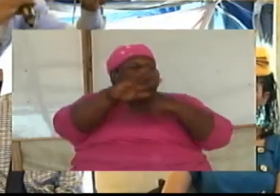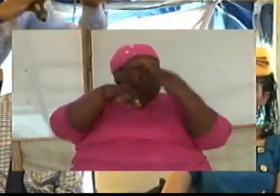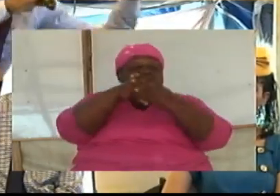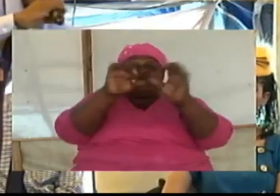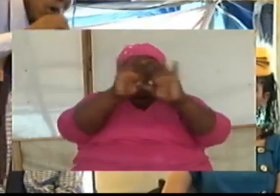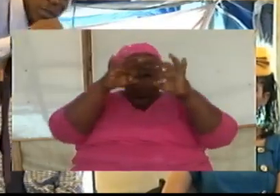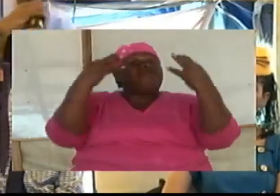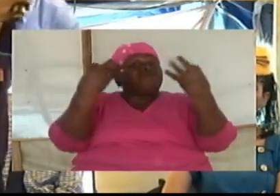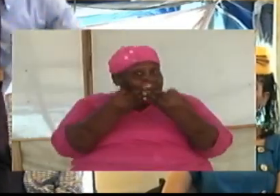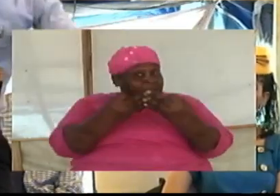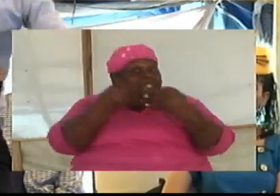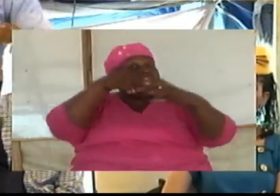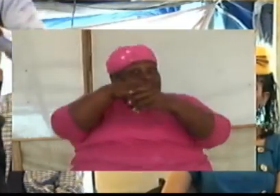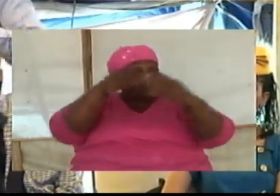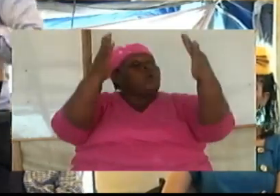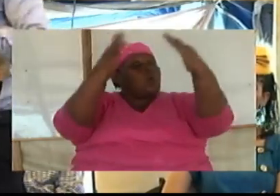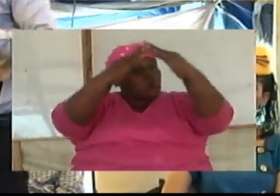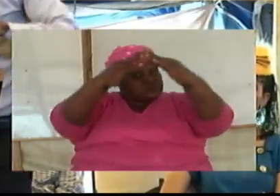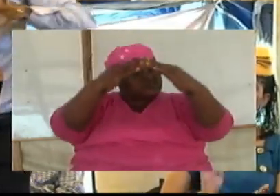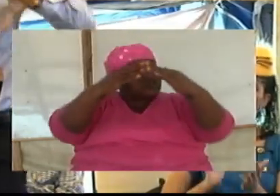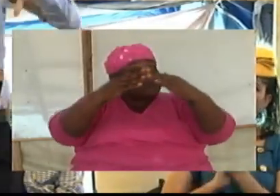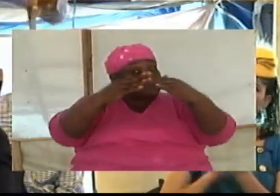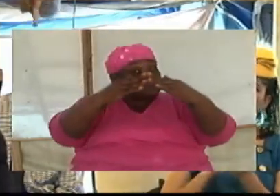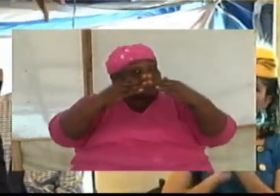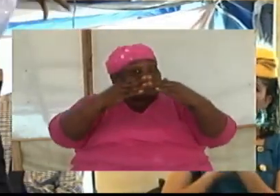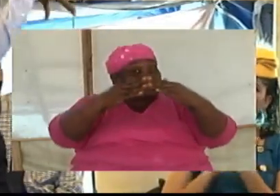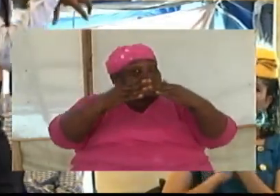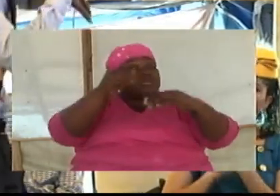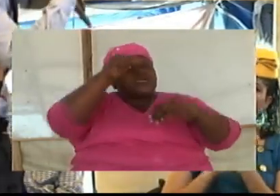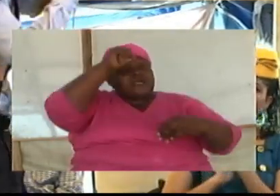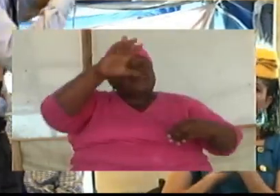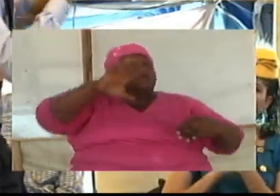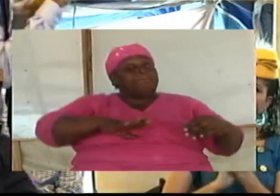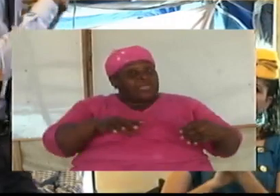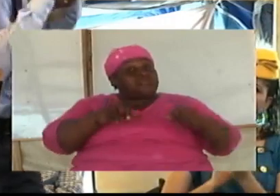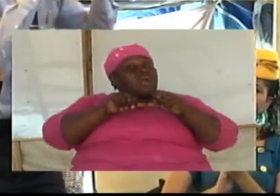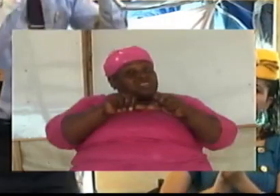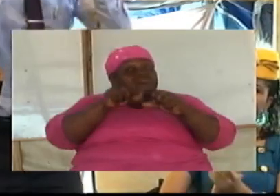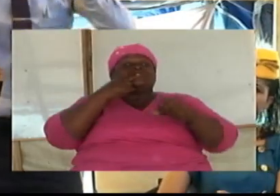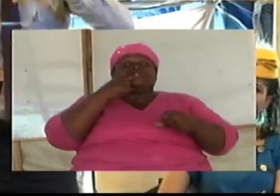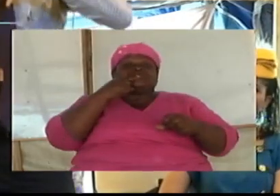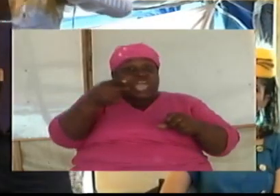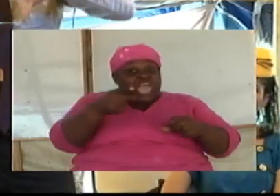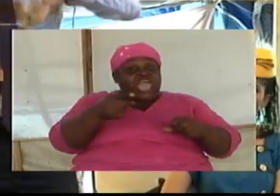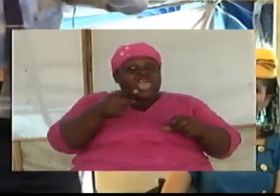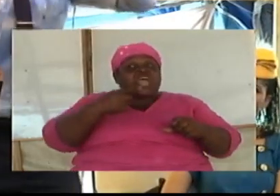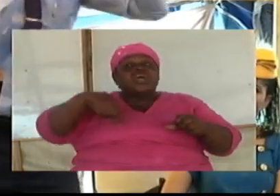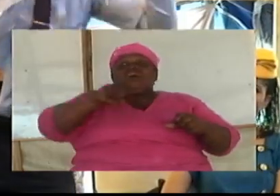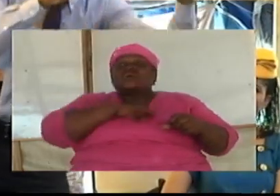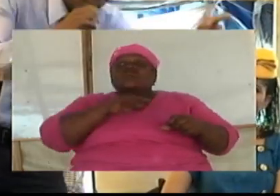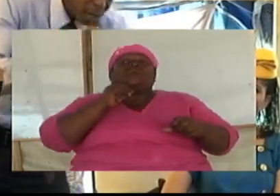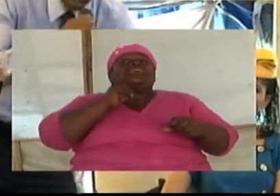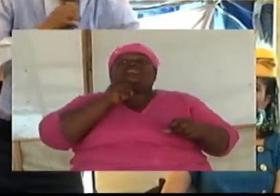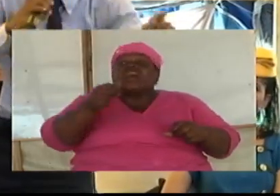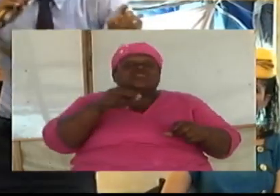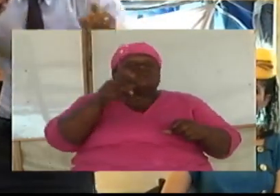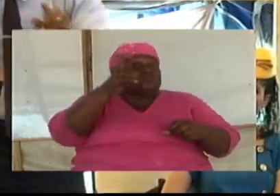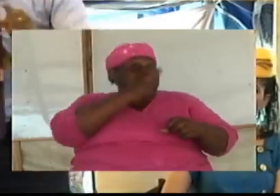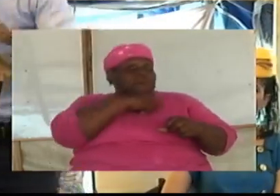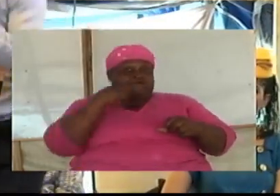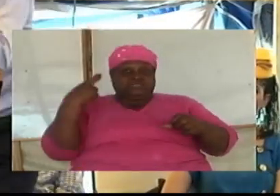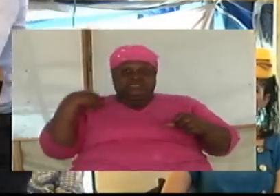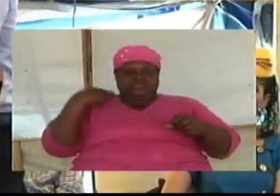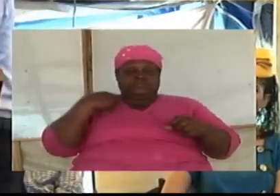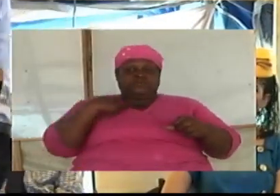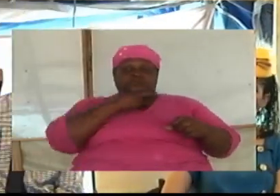in the house. Praise the Lord. The men went on to say that we will not be responsible